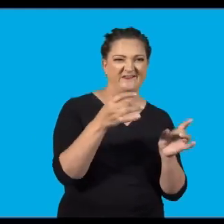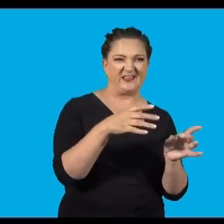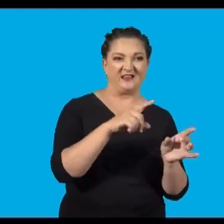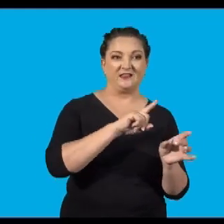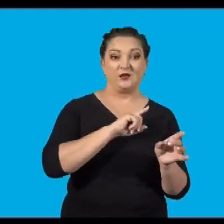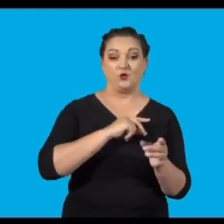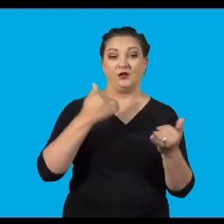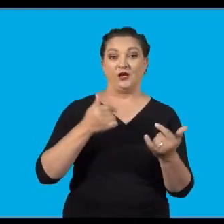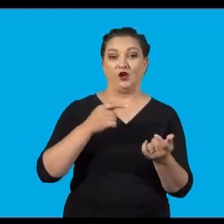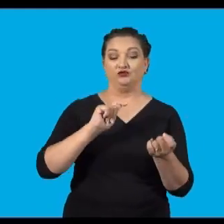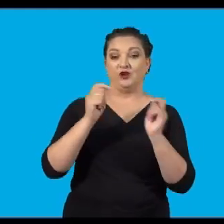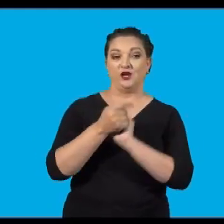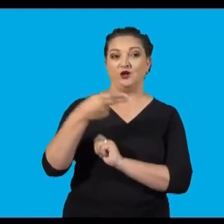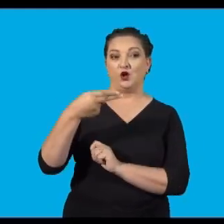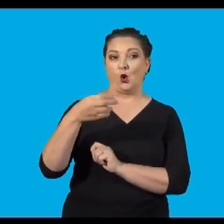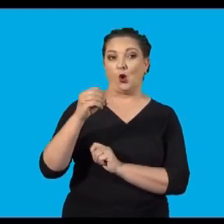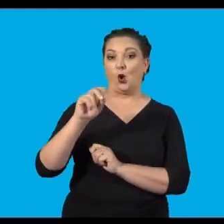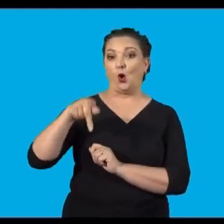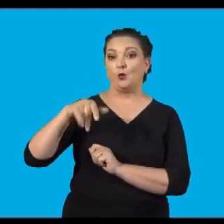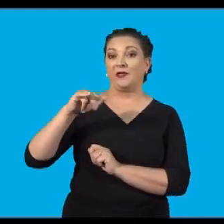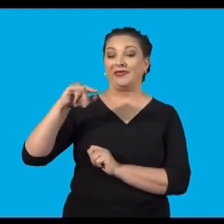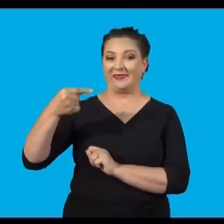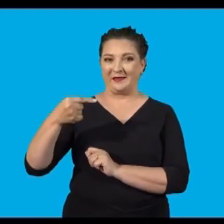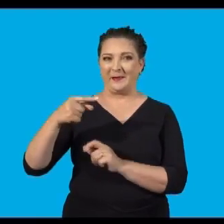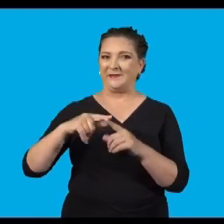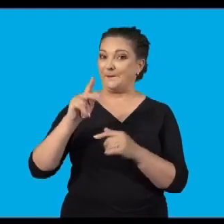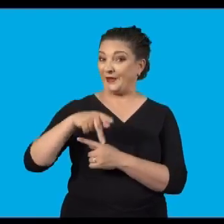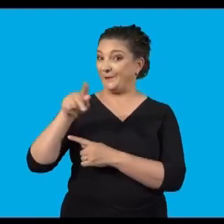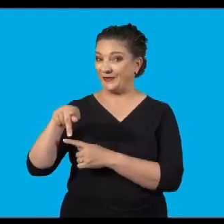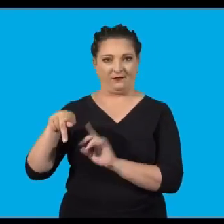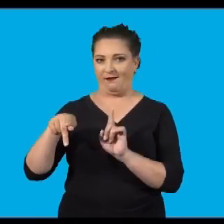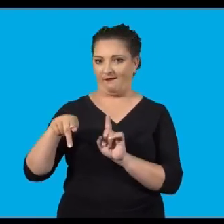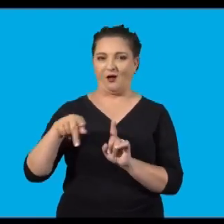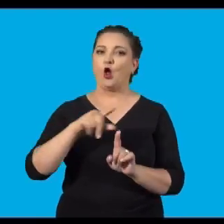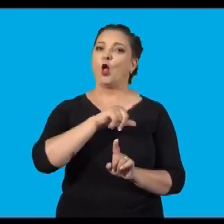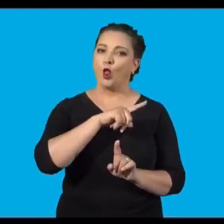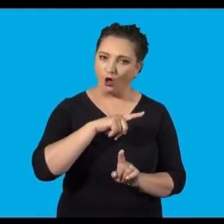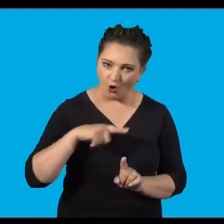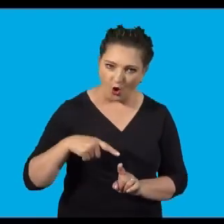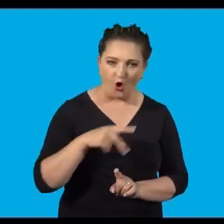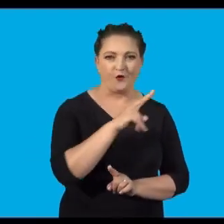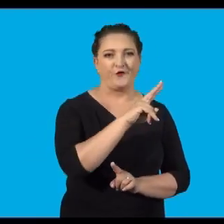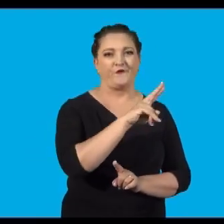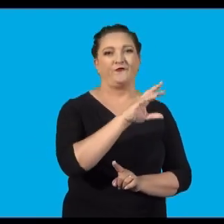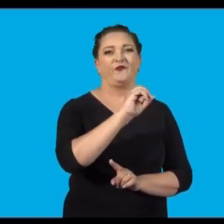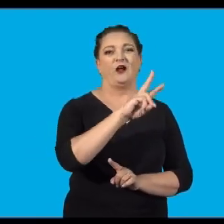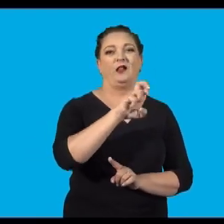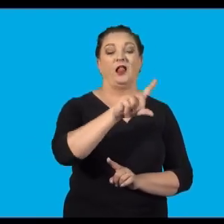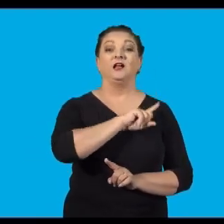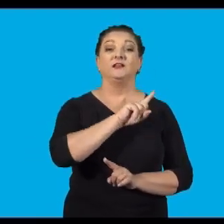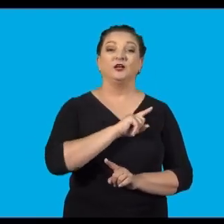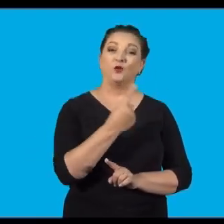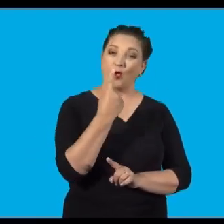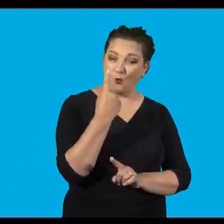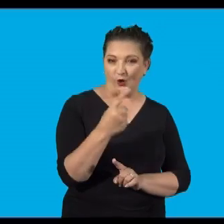hoping. So if it was a double P, can you see that it would be hopping? But because it's a long vowel, all right, we